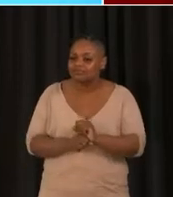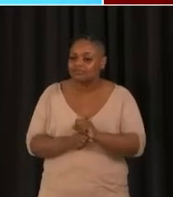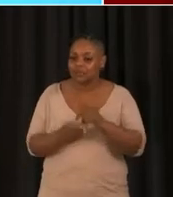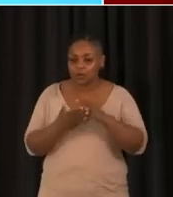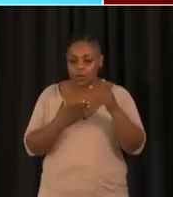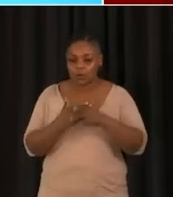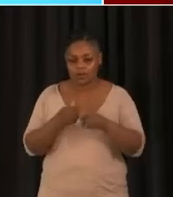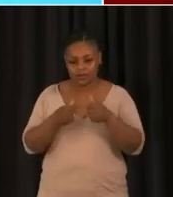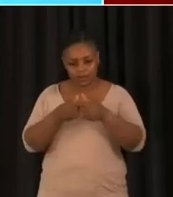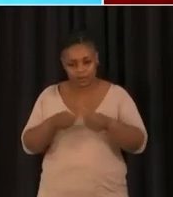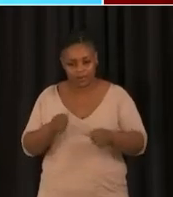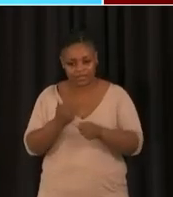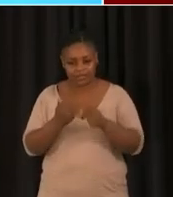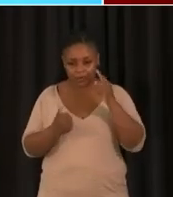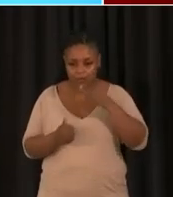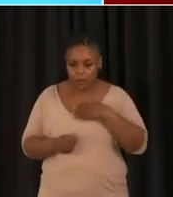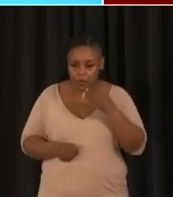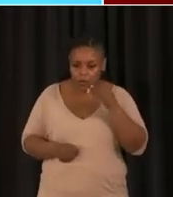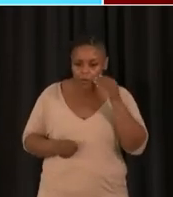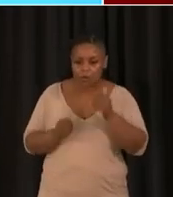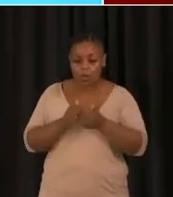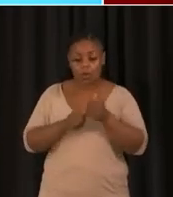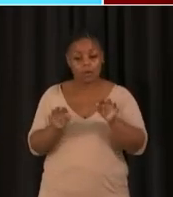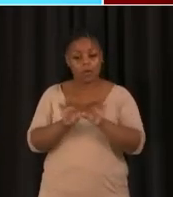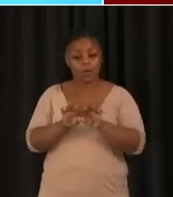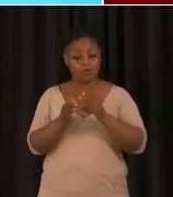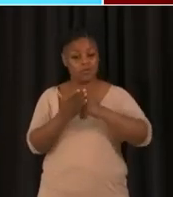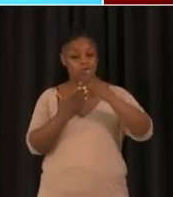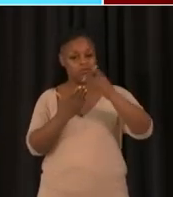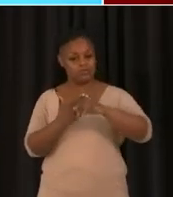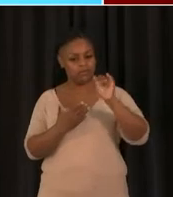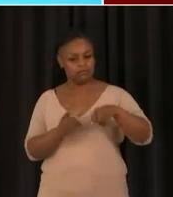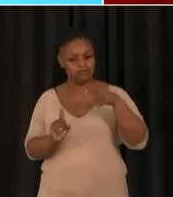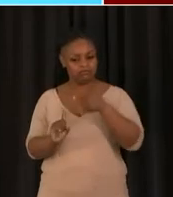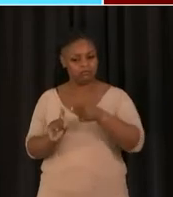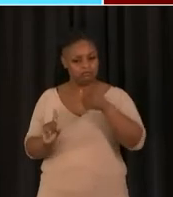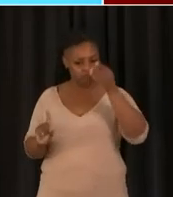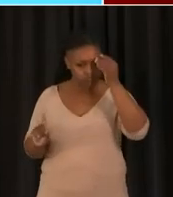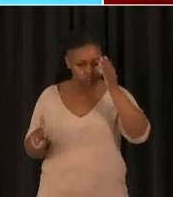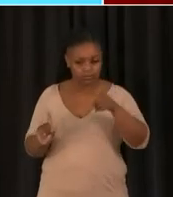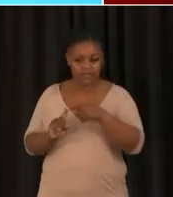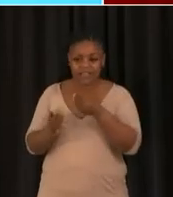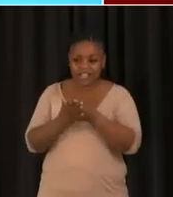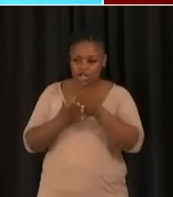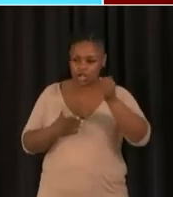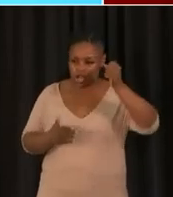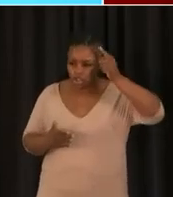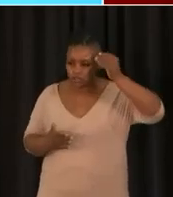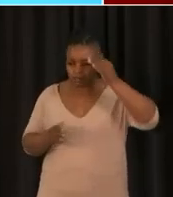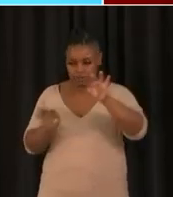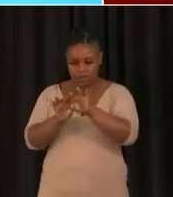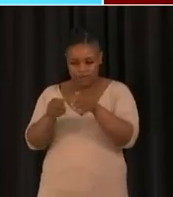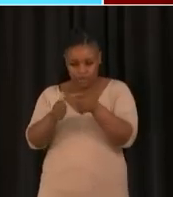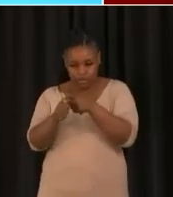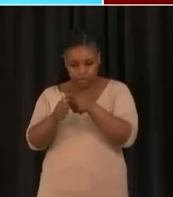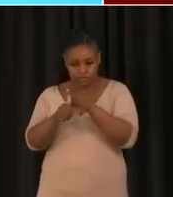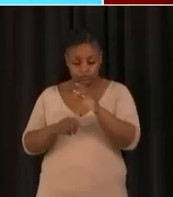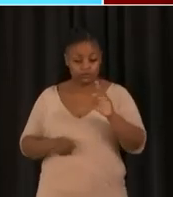course, I understood the importance of saving my money and spending my money responsibly. I completed my savings journey in